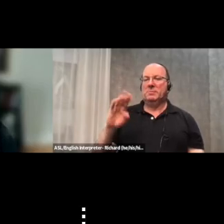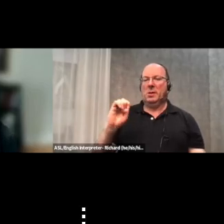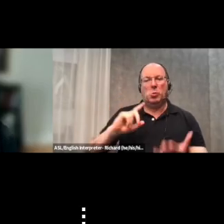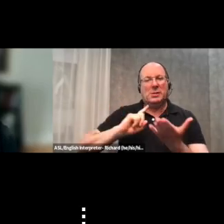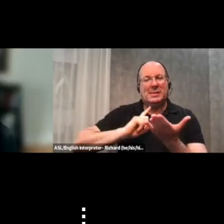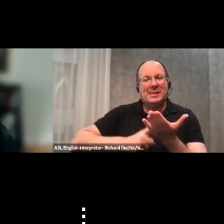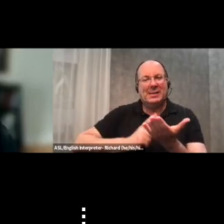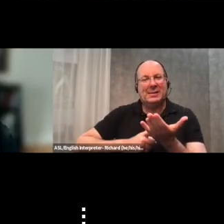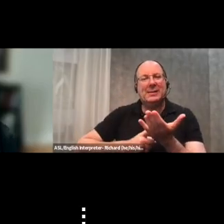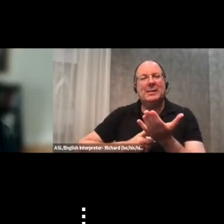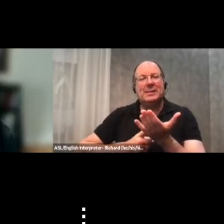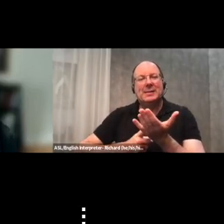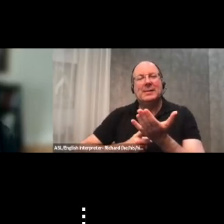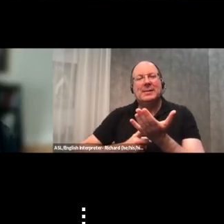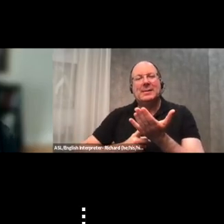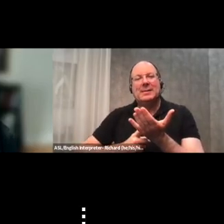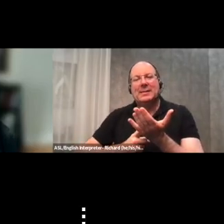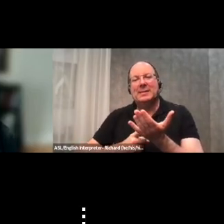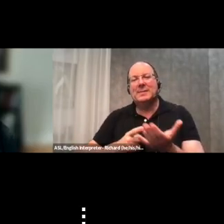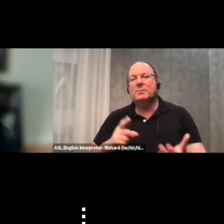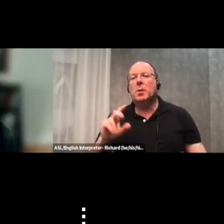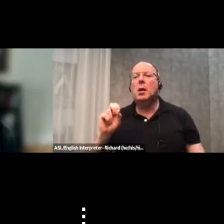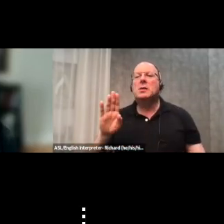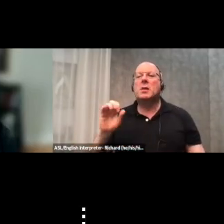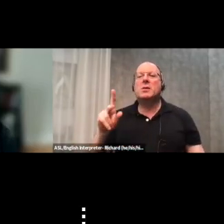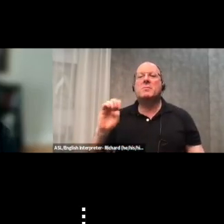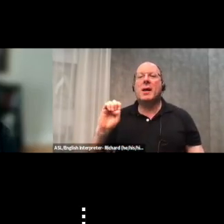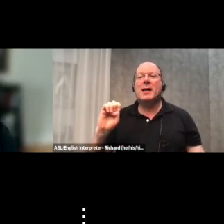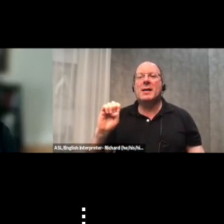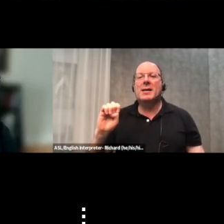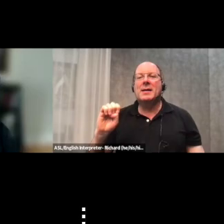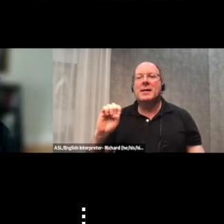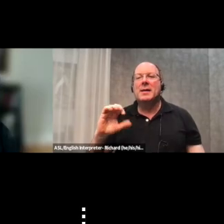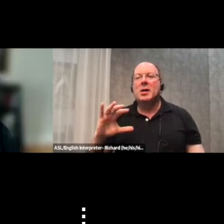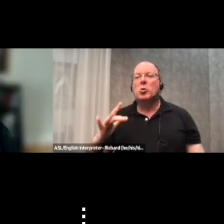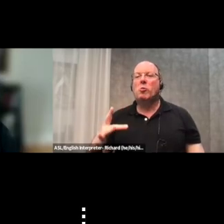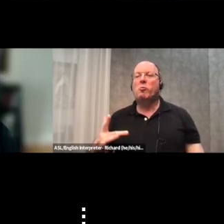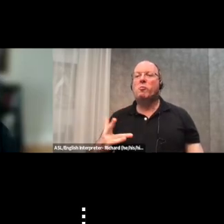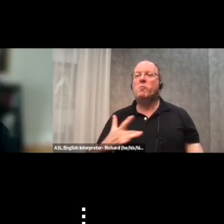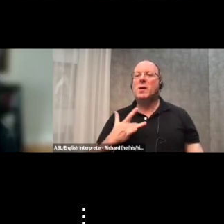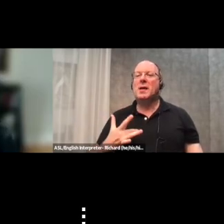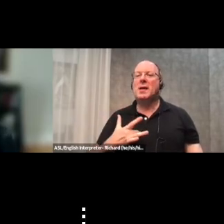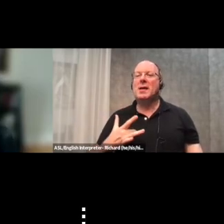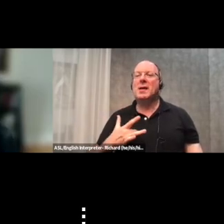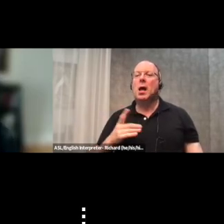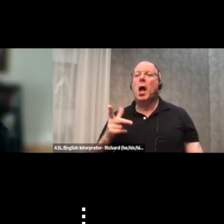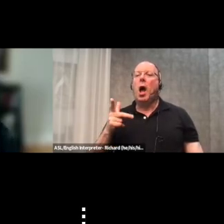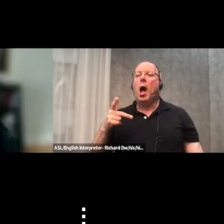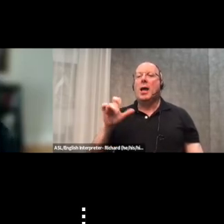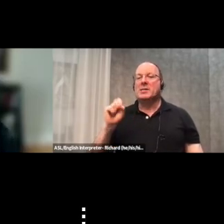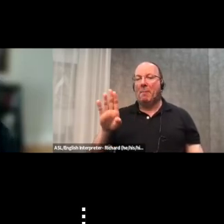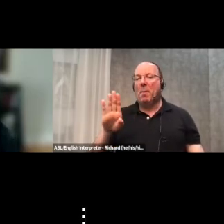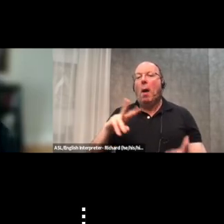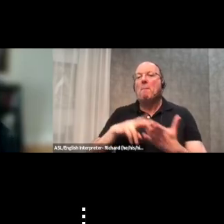there are certain risks associated with it. Subspace is a feeling of euphoria that a sub or submissive, the